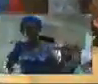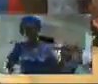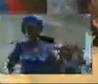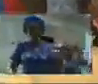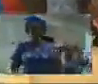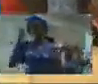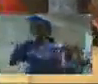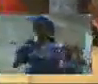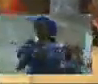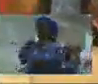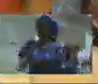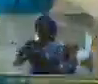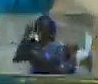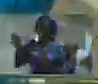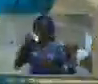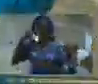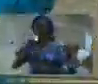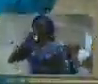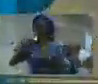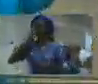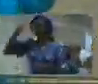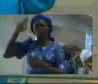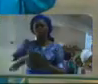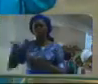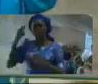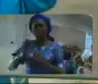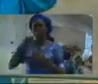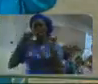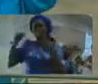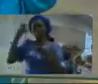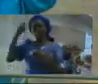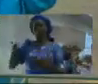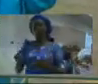Oh, yes. Blessed be your holy name. Thank you for victory.